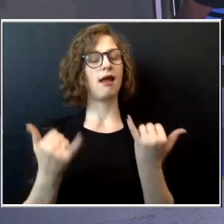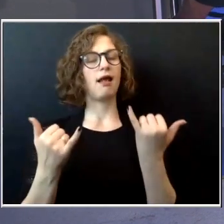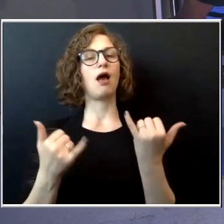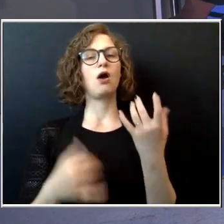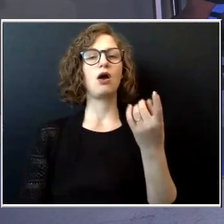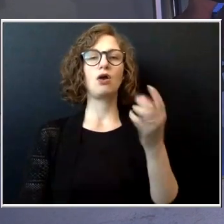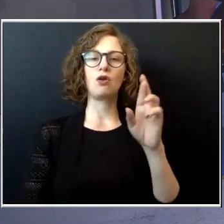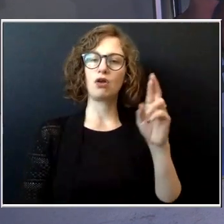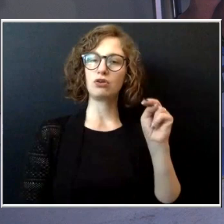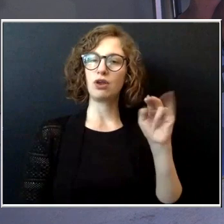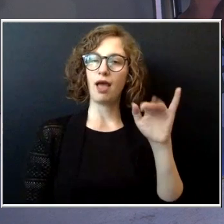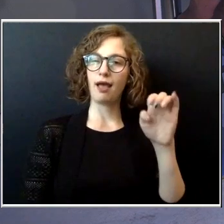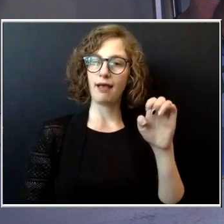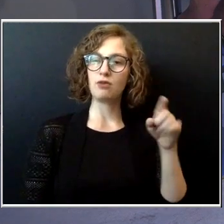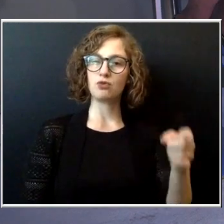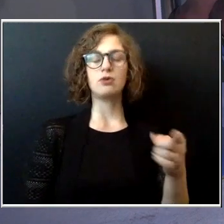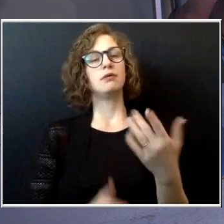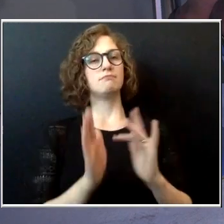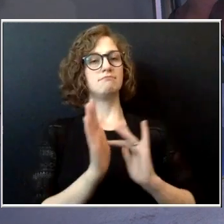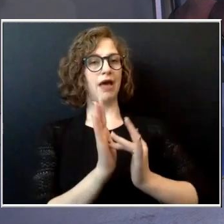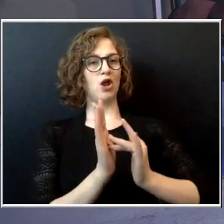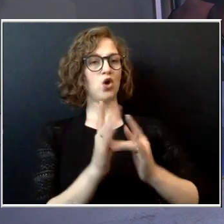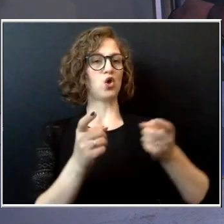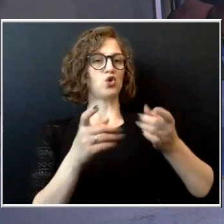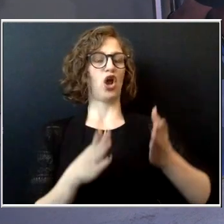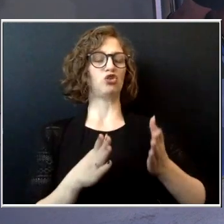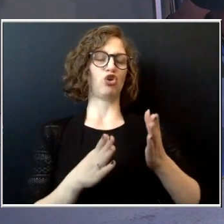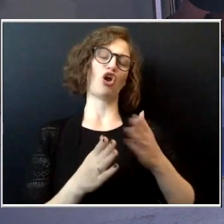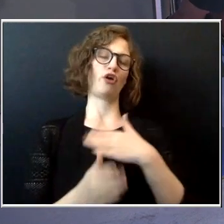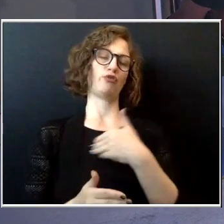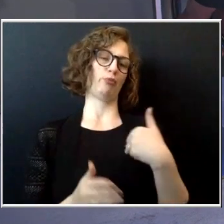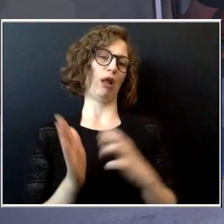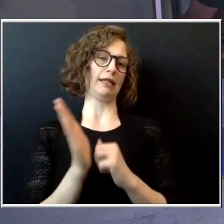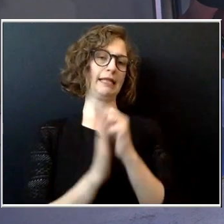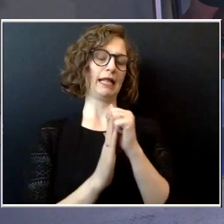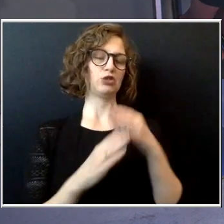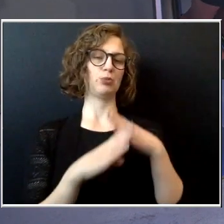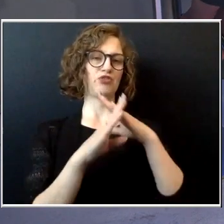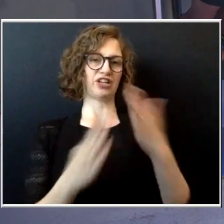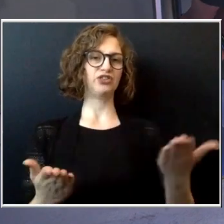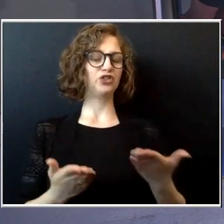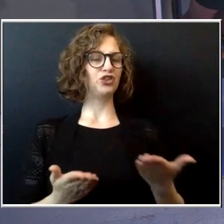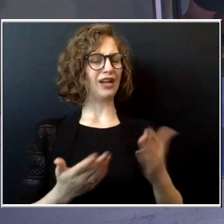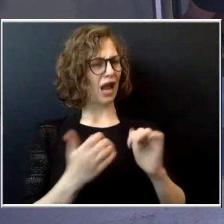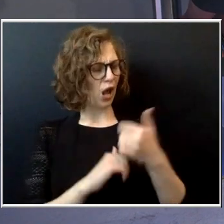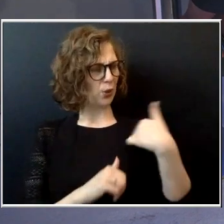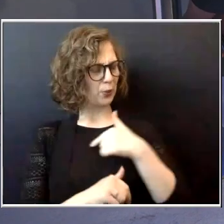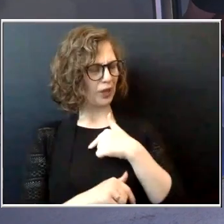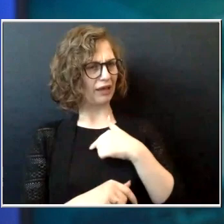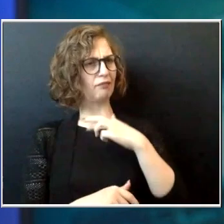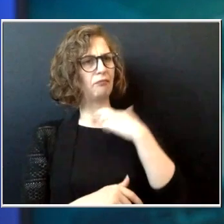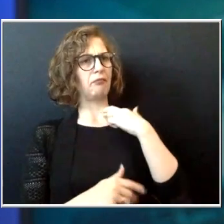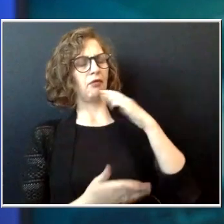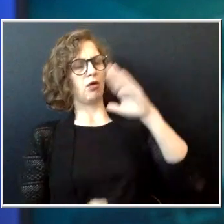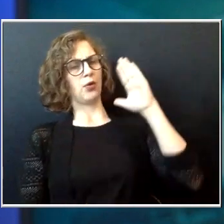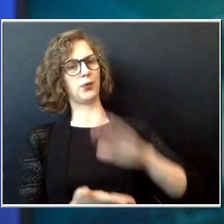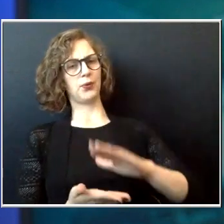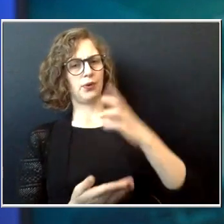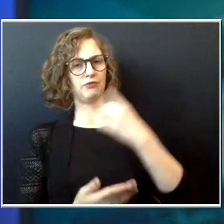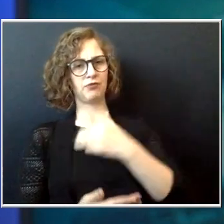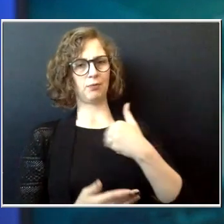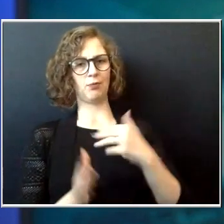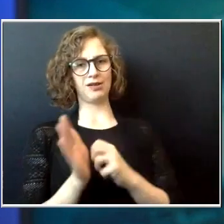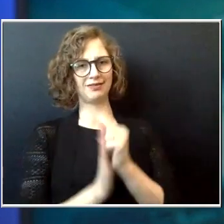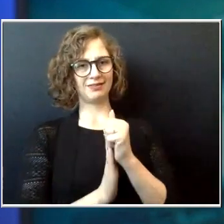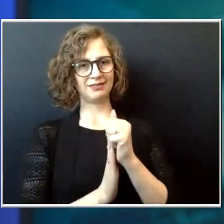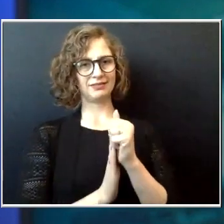cancer prevention here at the health system. How can we best reduce the risk of breast cancer? So we've talked about a few of those